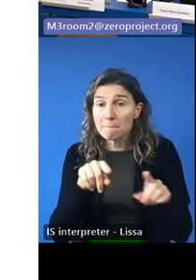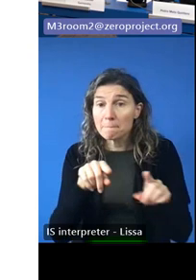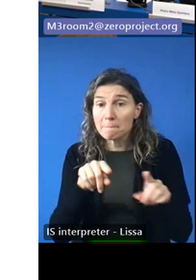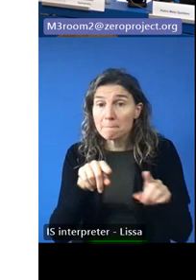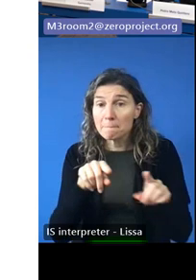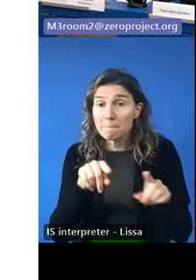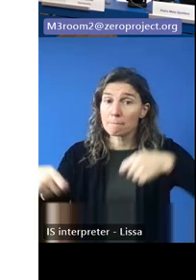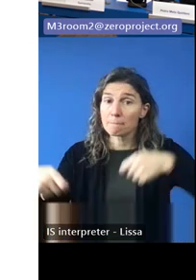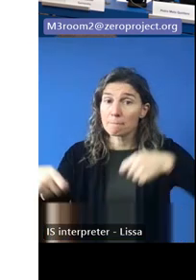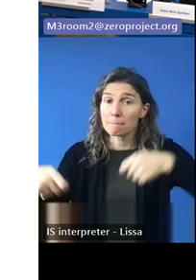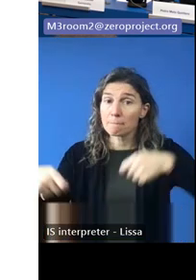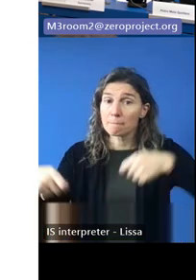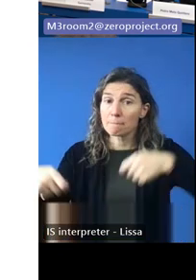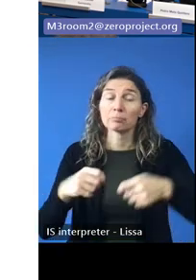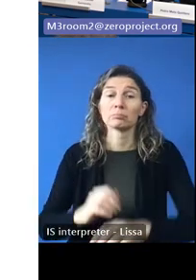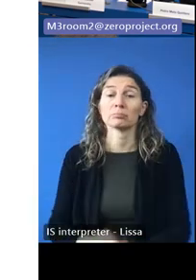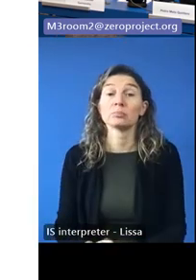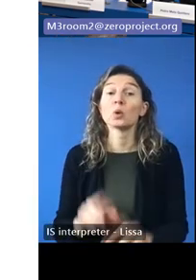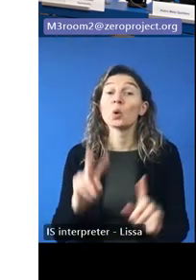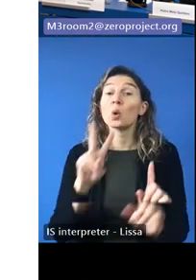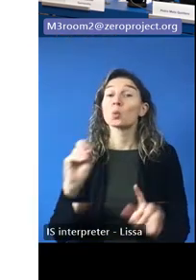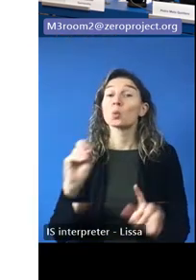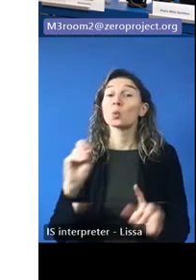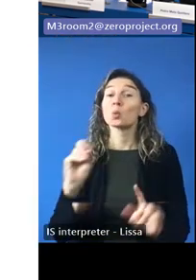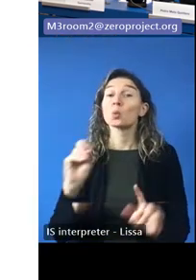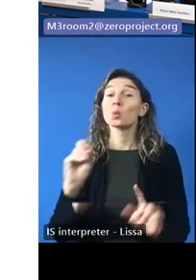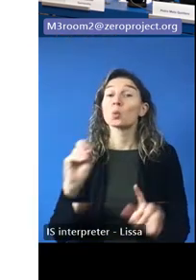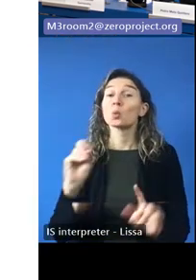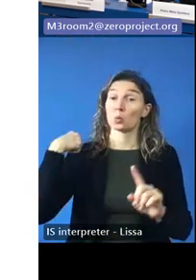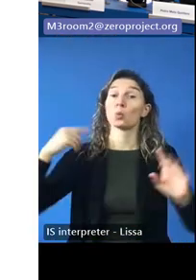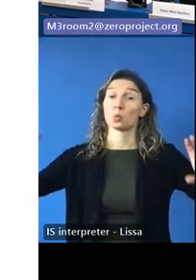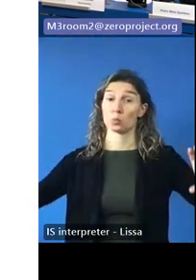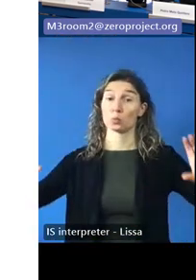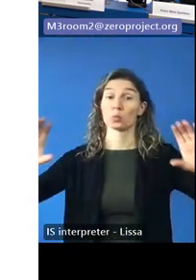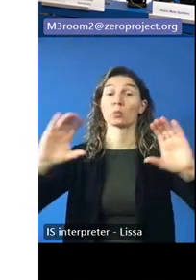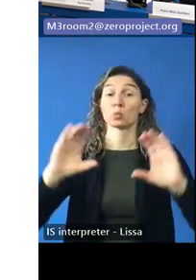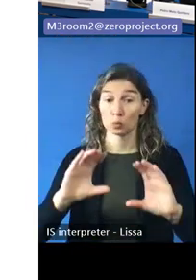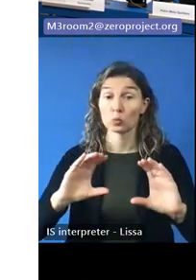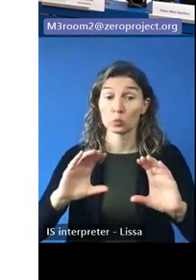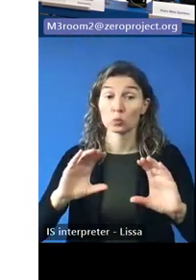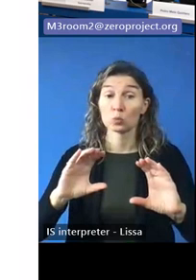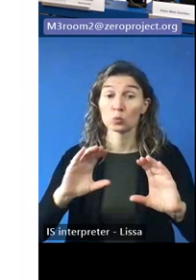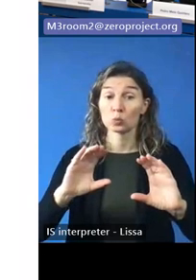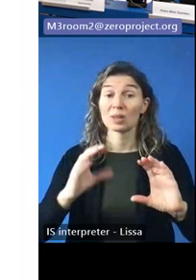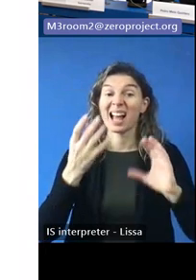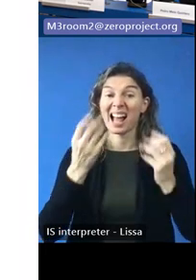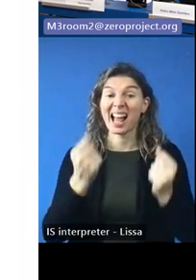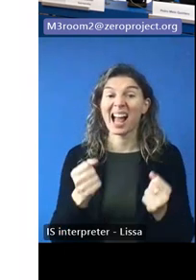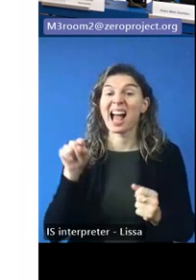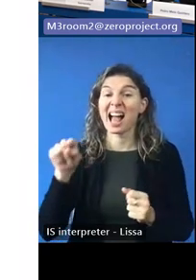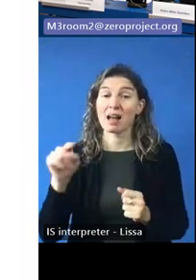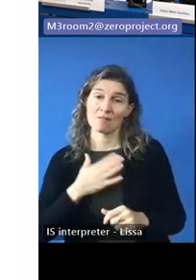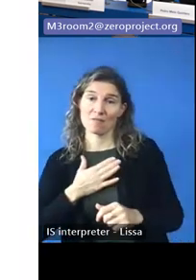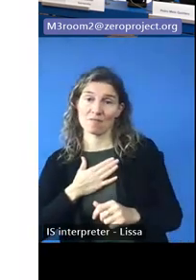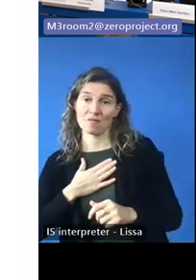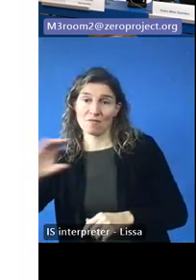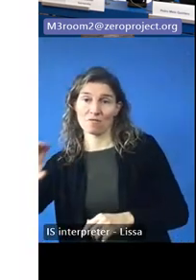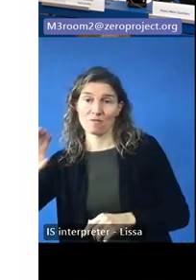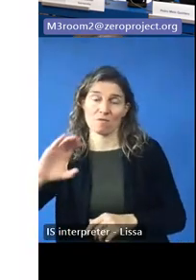App Morada in 2020 was co-financed with its own funds and those of the Mexico City Women's